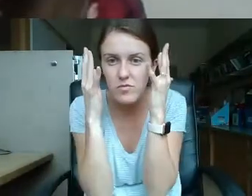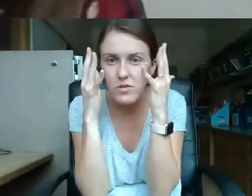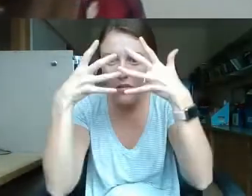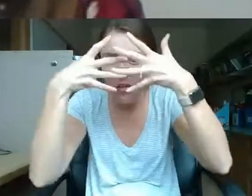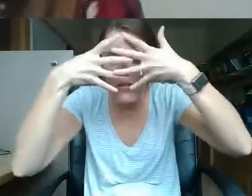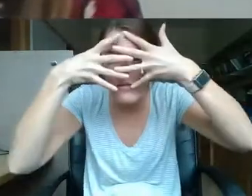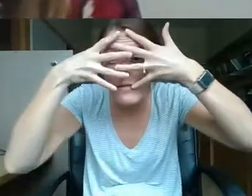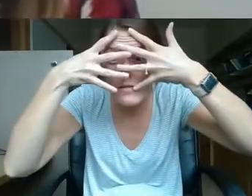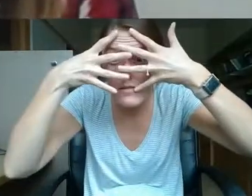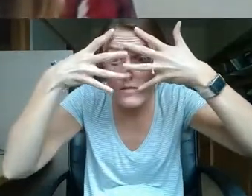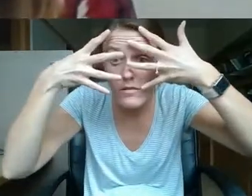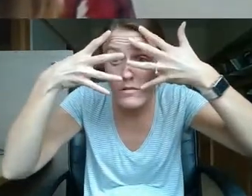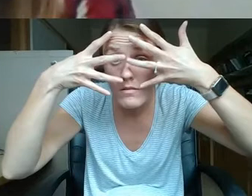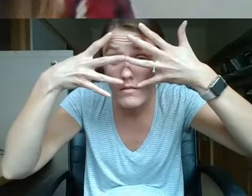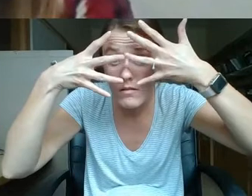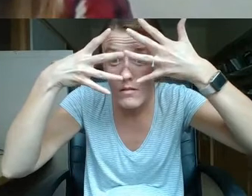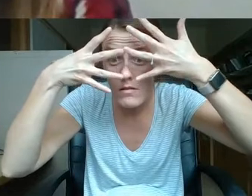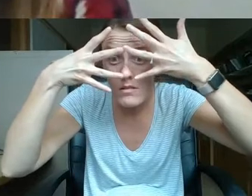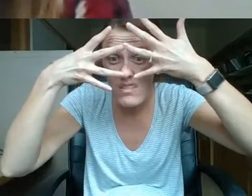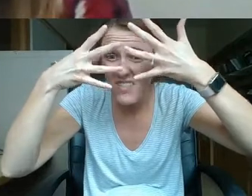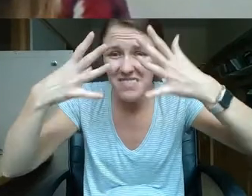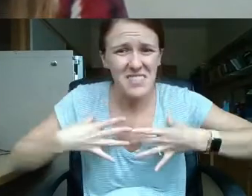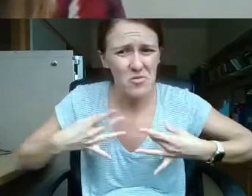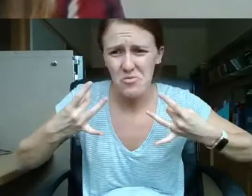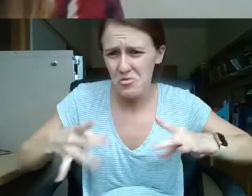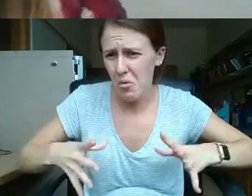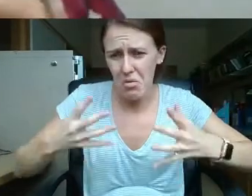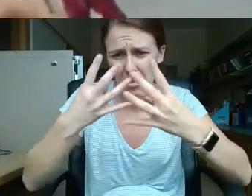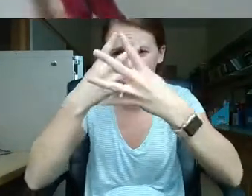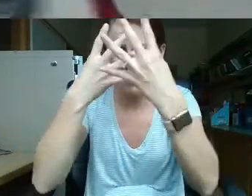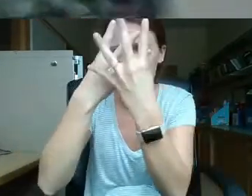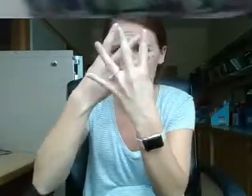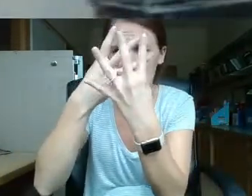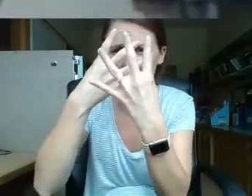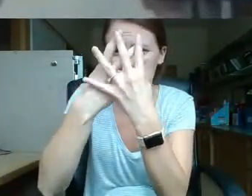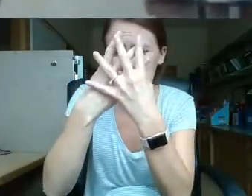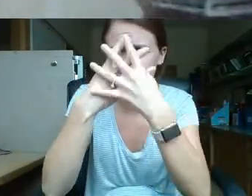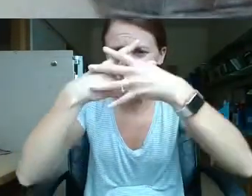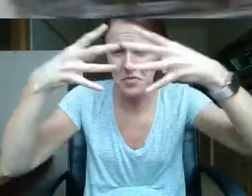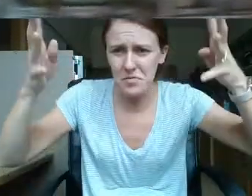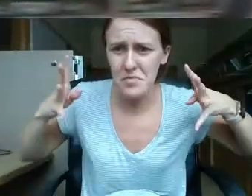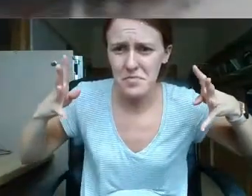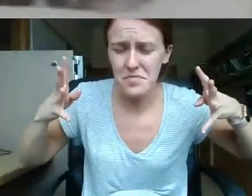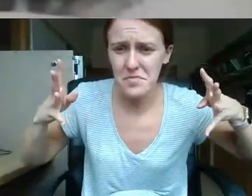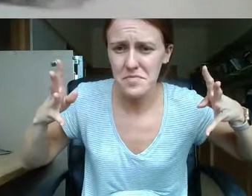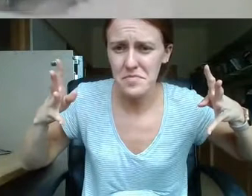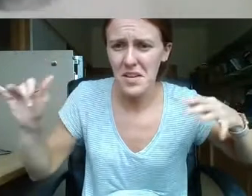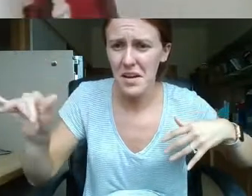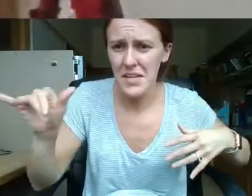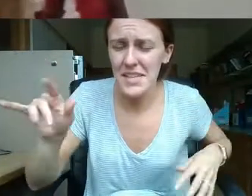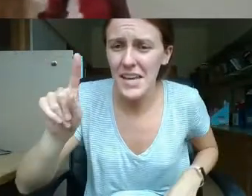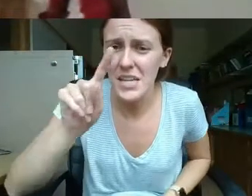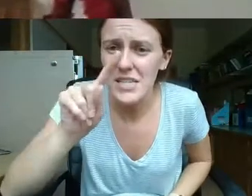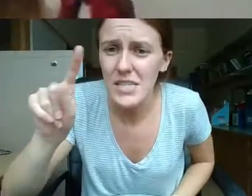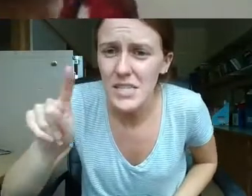He'd peek through the bars. "I've never wanted to live in a cage like this. I'd feel like a bear in the zoo."